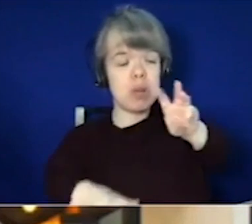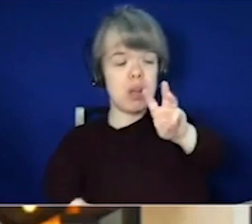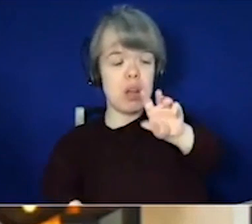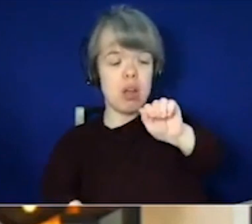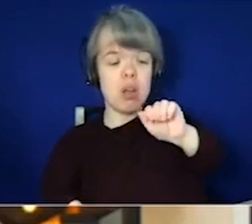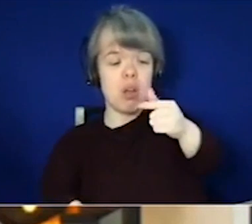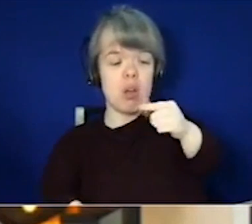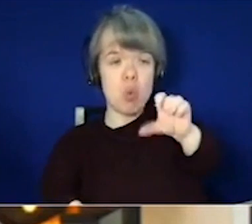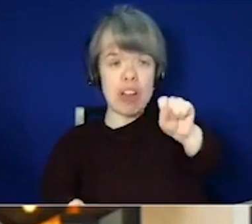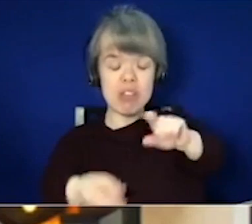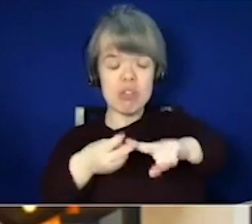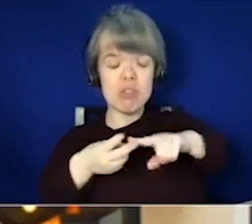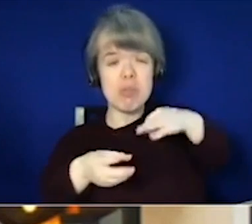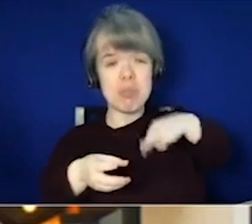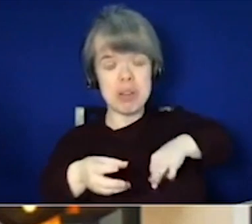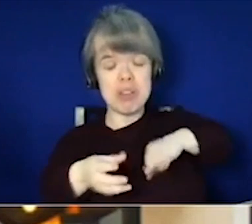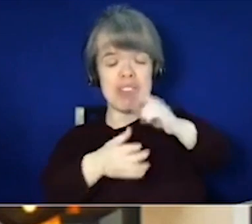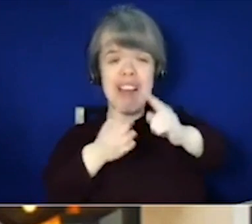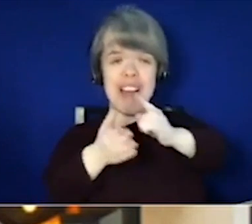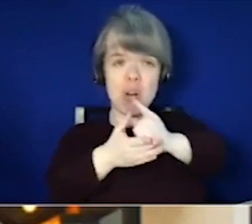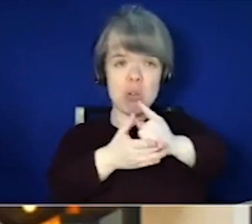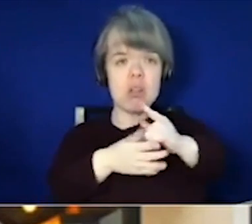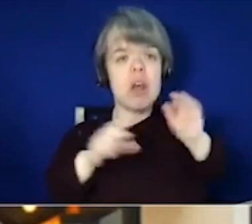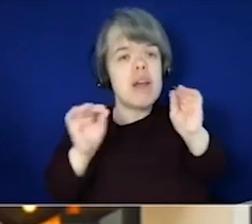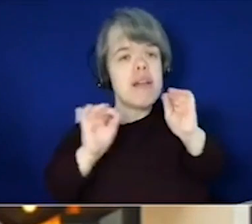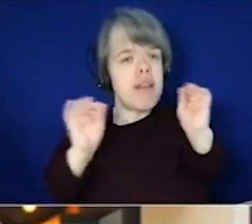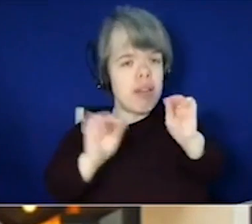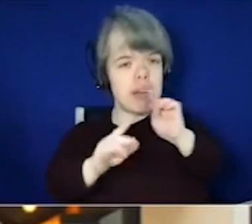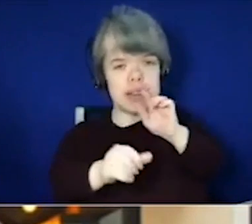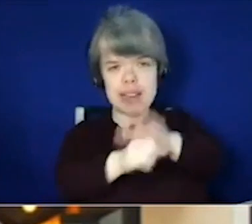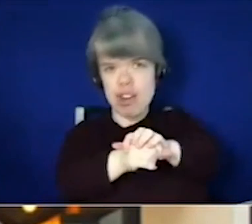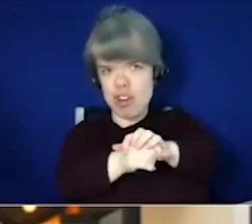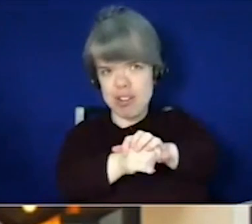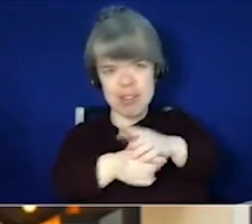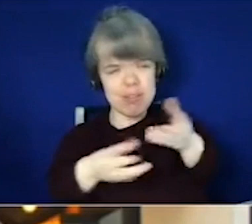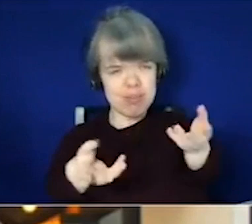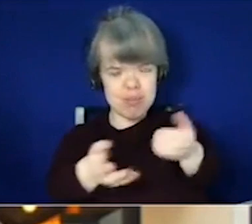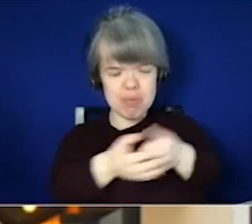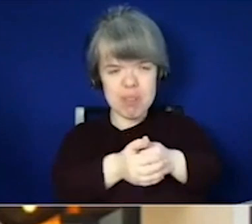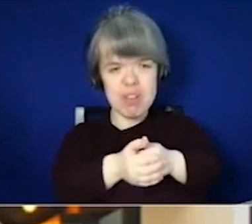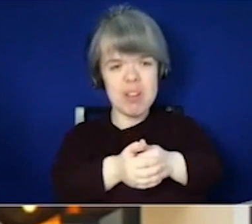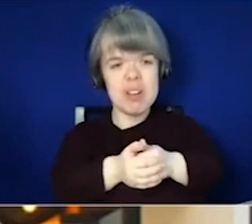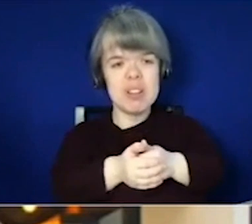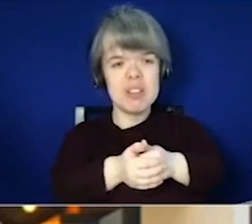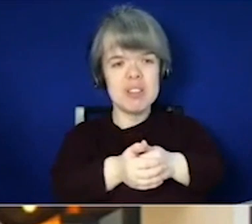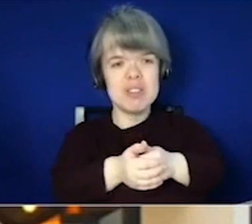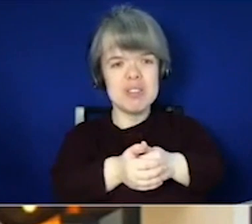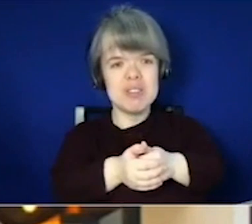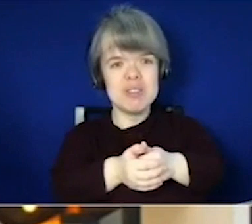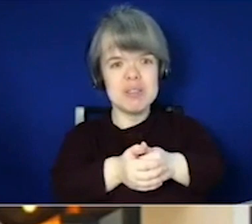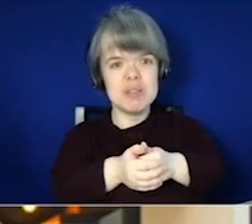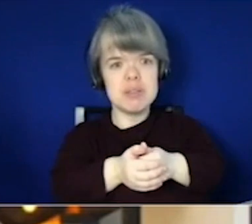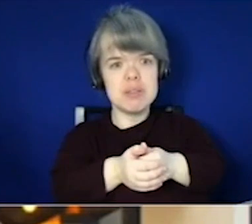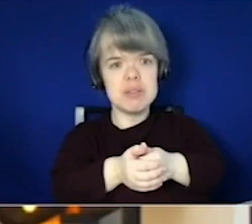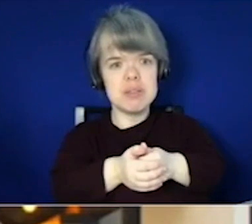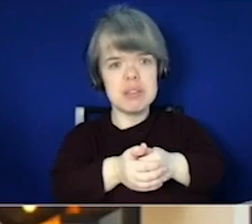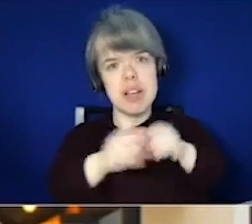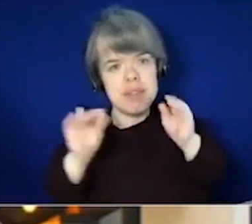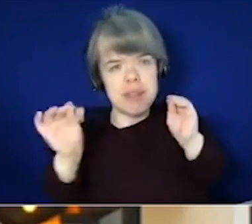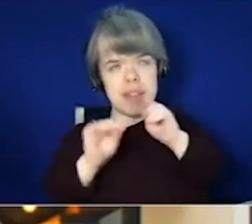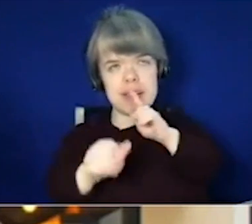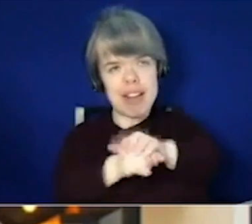to whoever's asking the questions today. If you have a question, put it in chat. We've got all of us here today. We've got Debbie Stroud here. We've got Denise